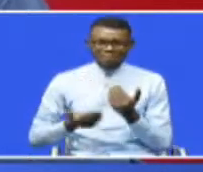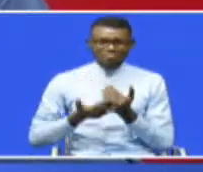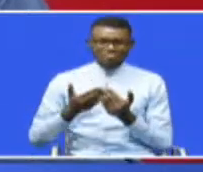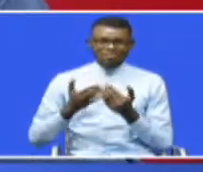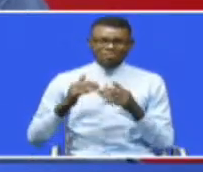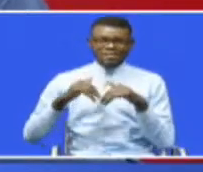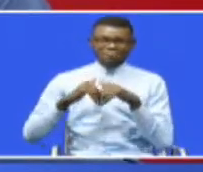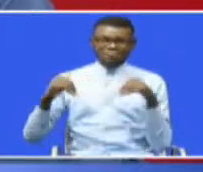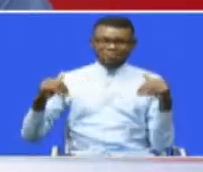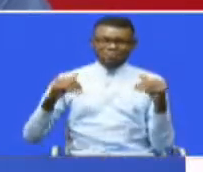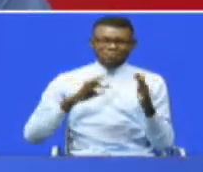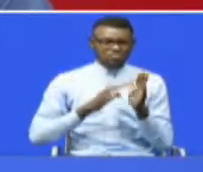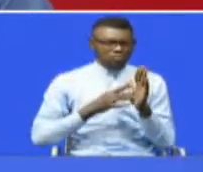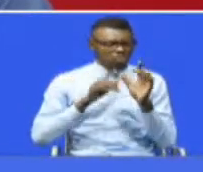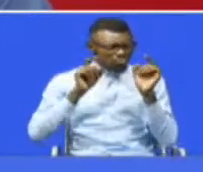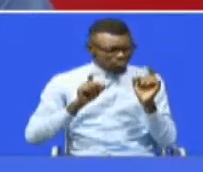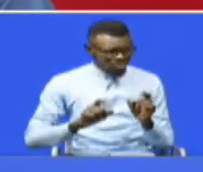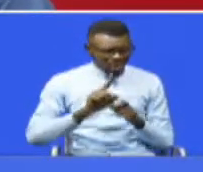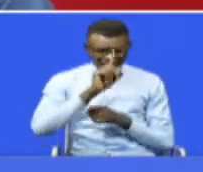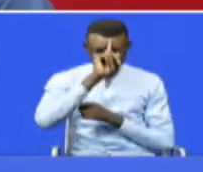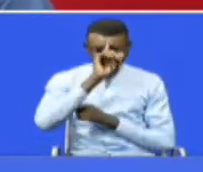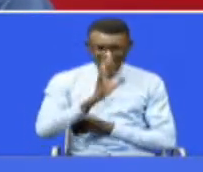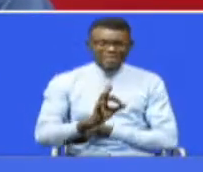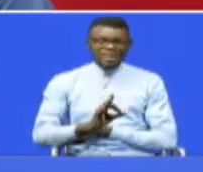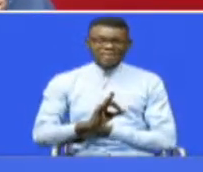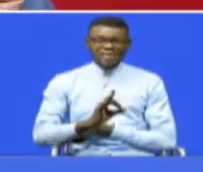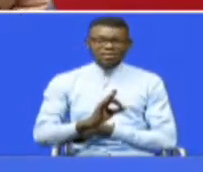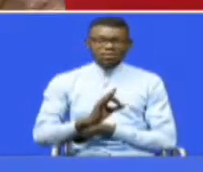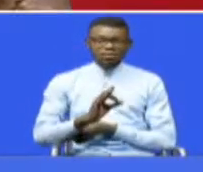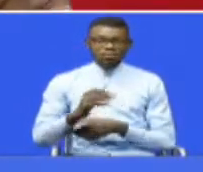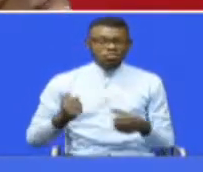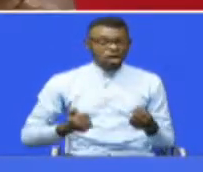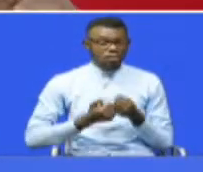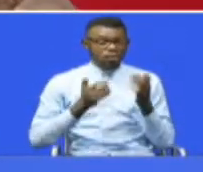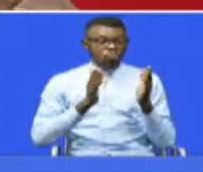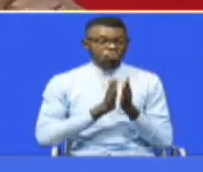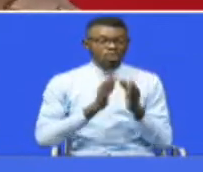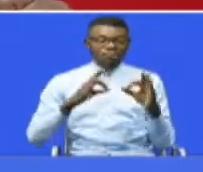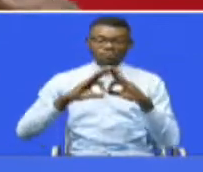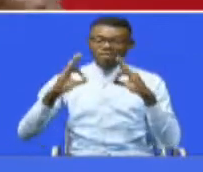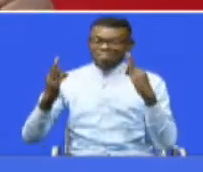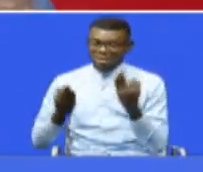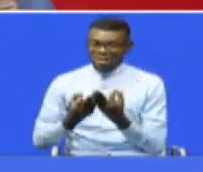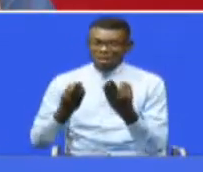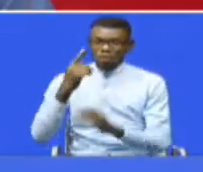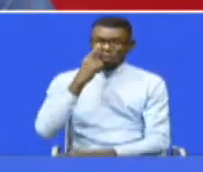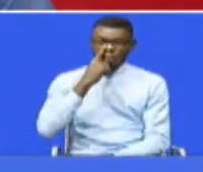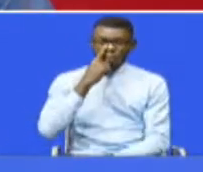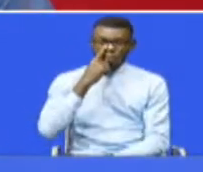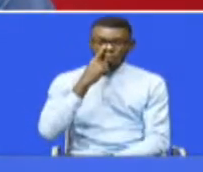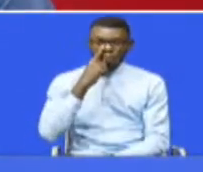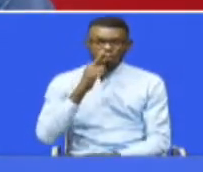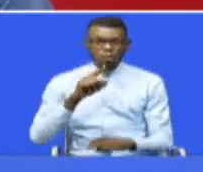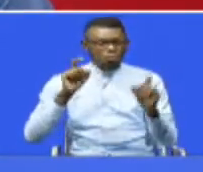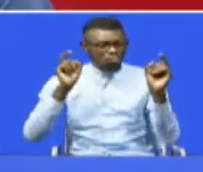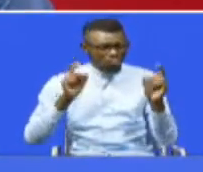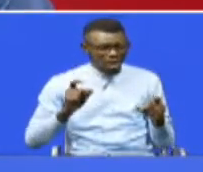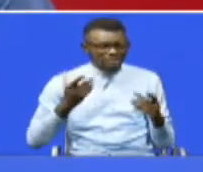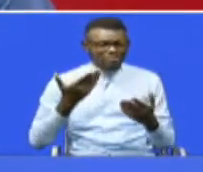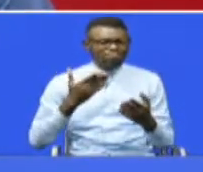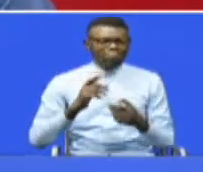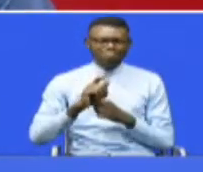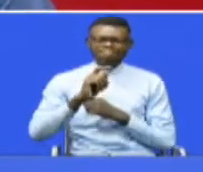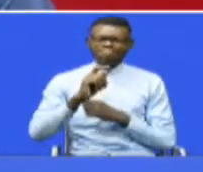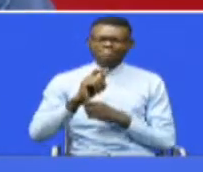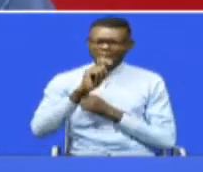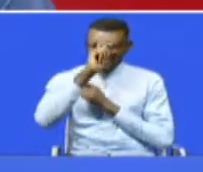requires serious discipline. Because if you are staying with a family at home, then you must discipline yourself so